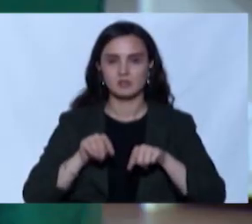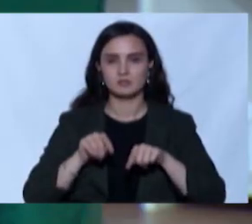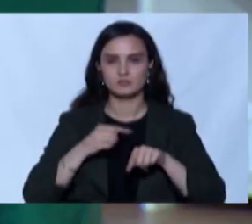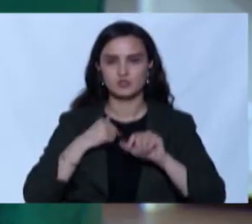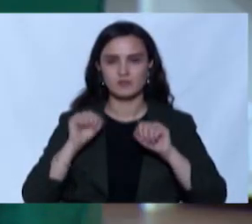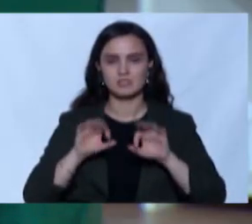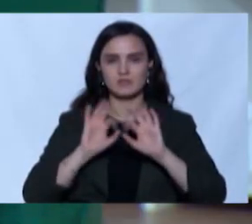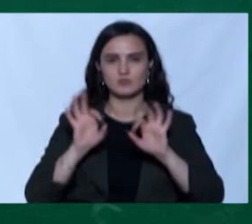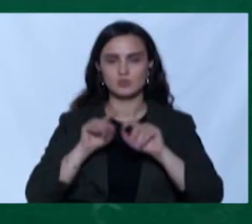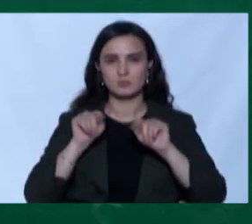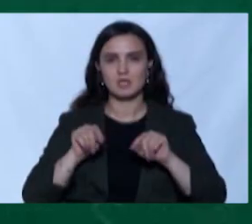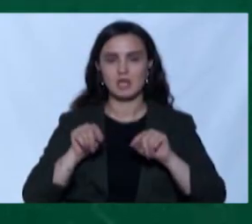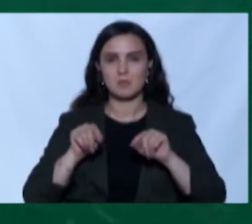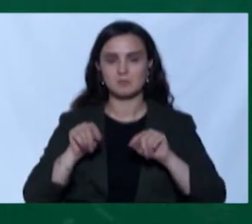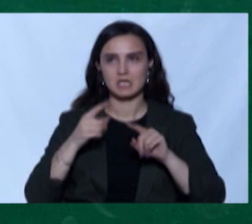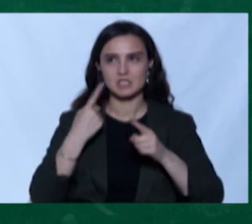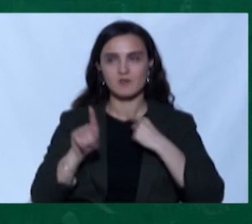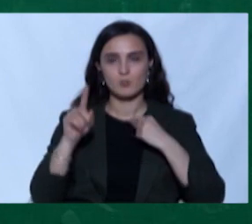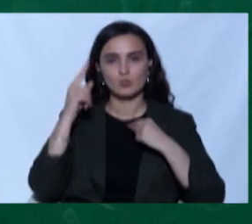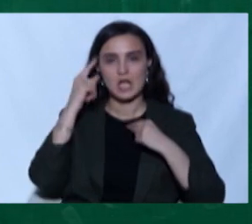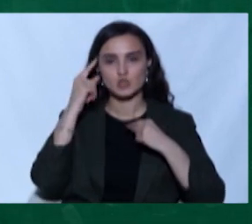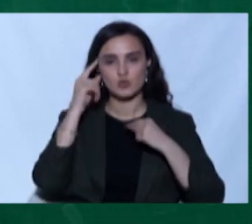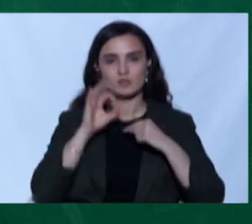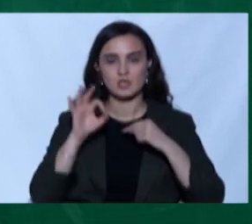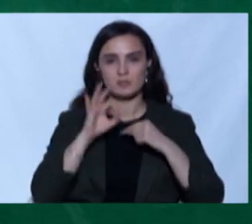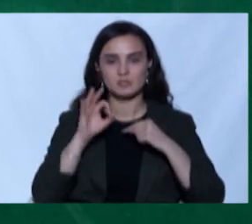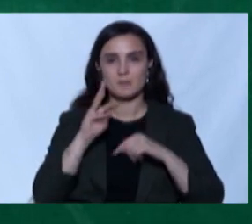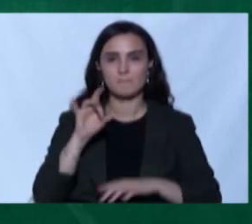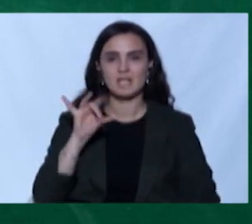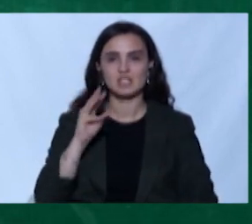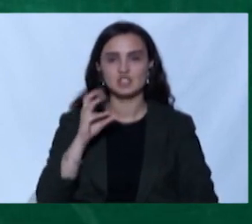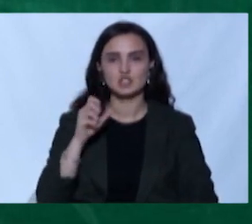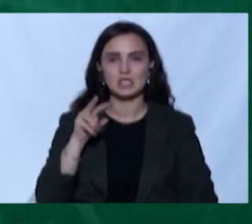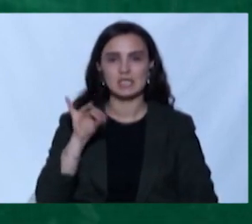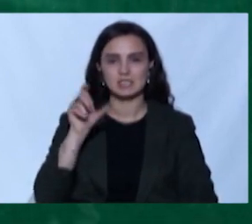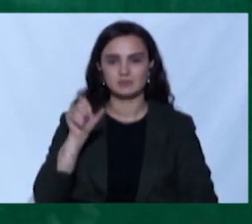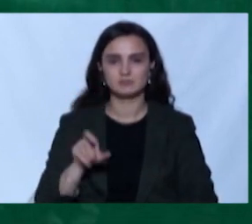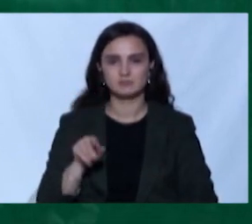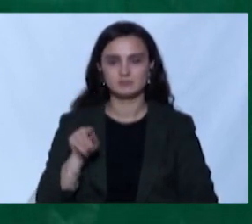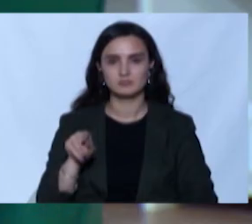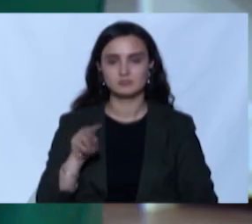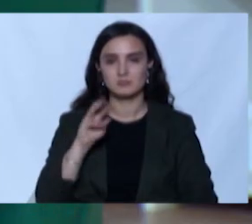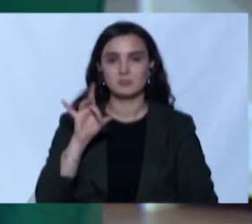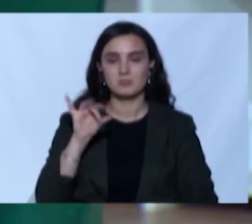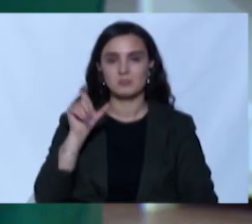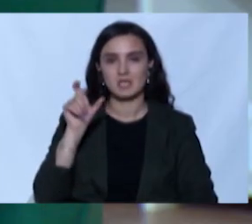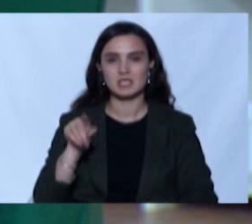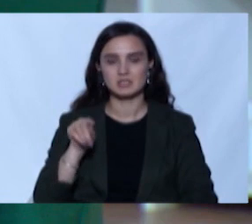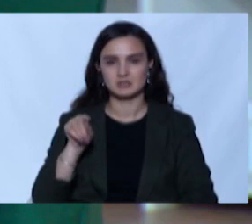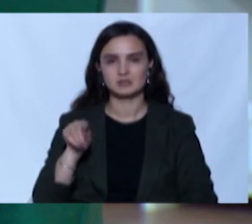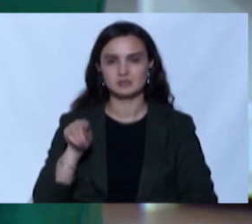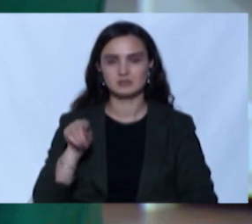talk about these radical thinkers without talking about Mary Shelley's parents, i.e. Mary